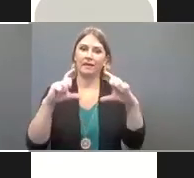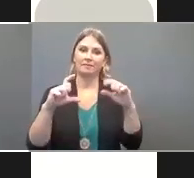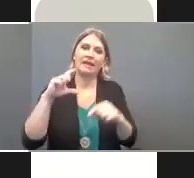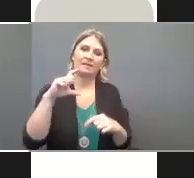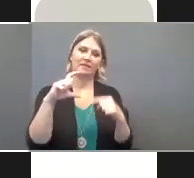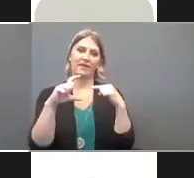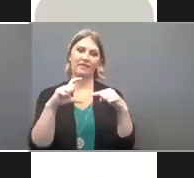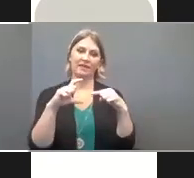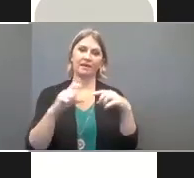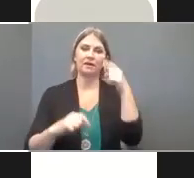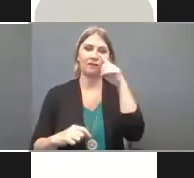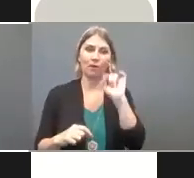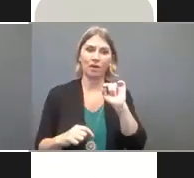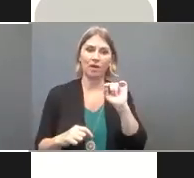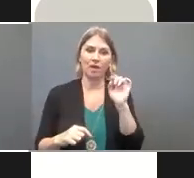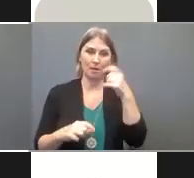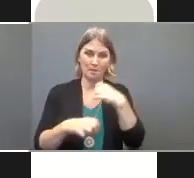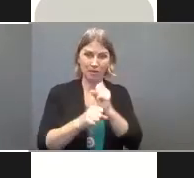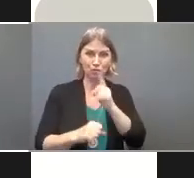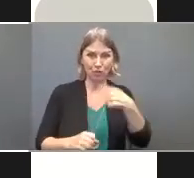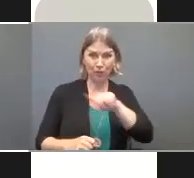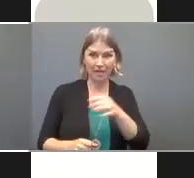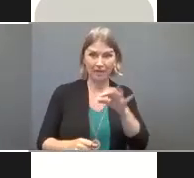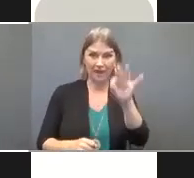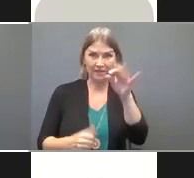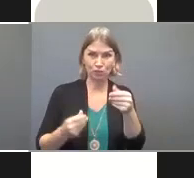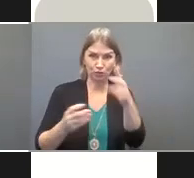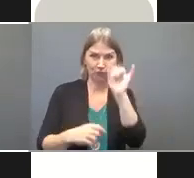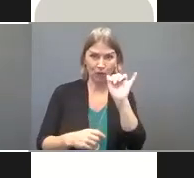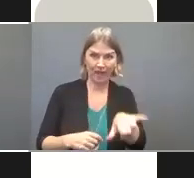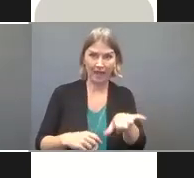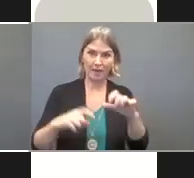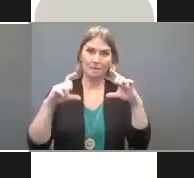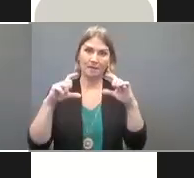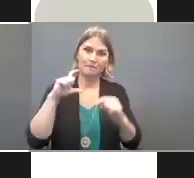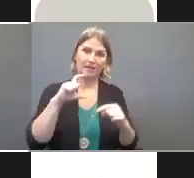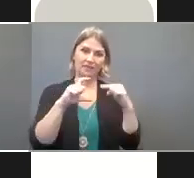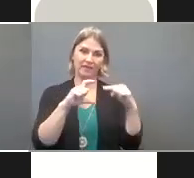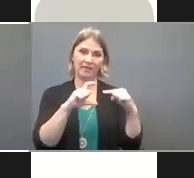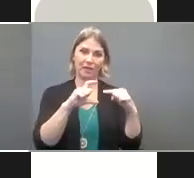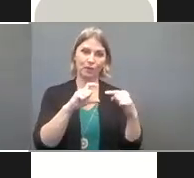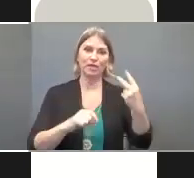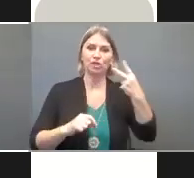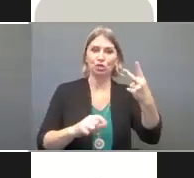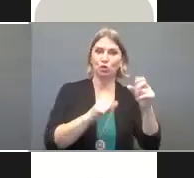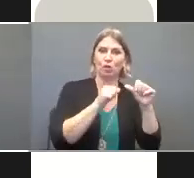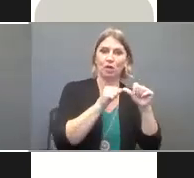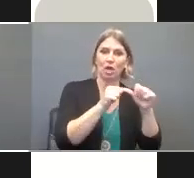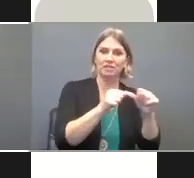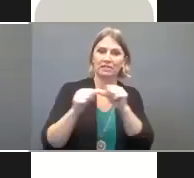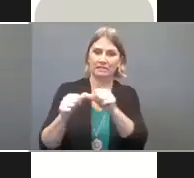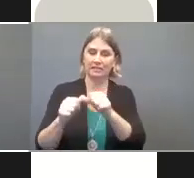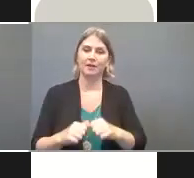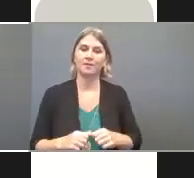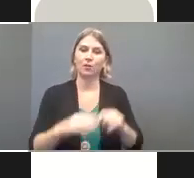So in order to make sure that we can find out a solution for big theta, we need two constants now. One constant that provides the